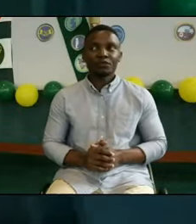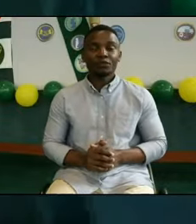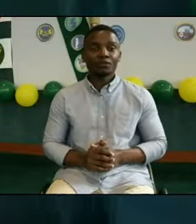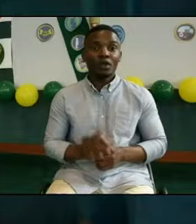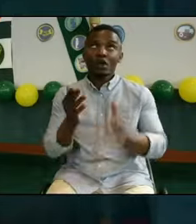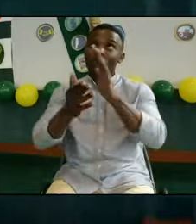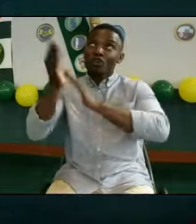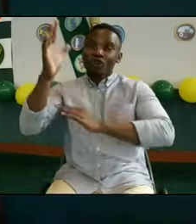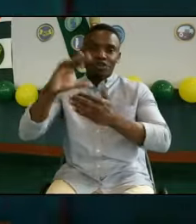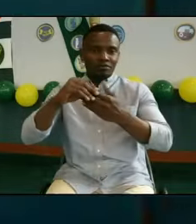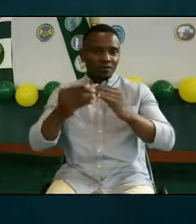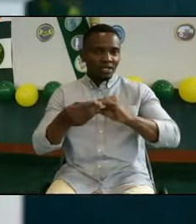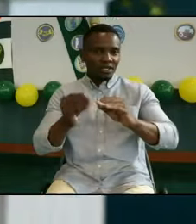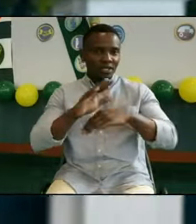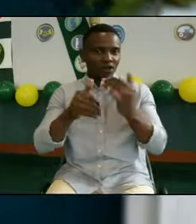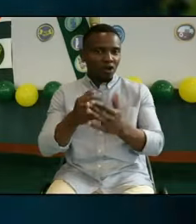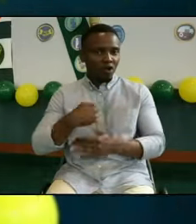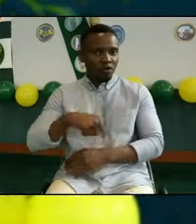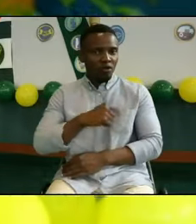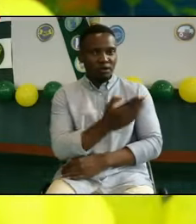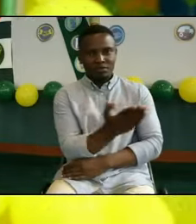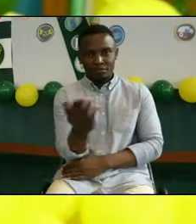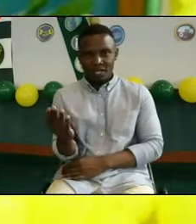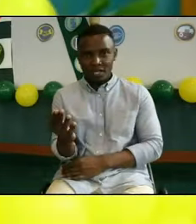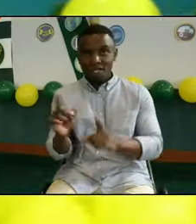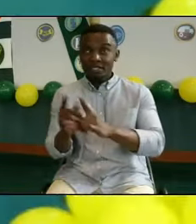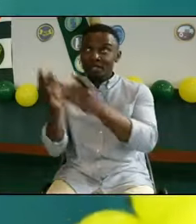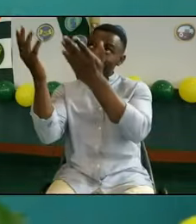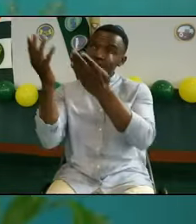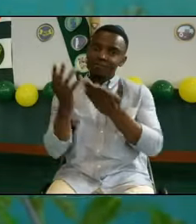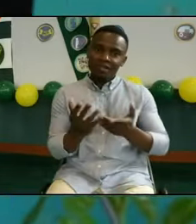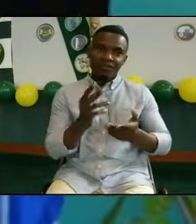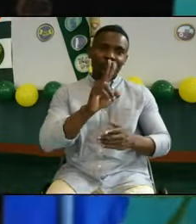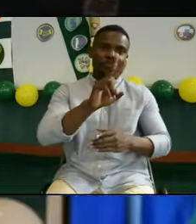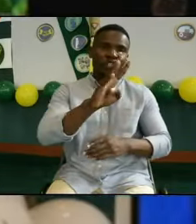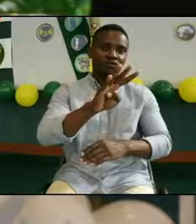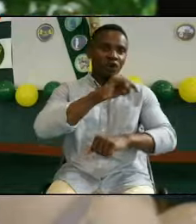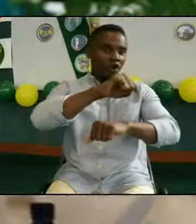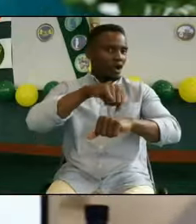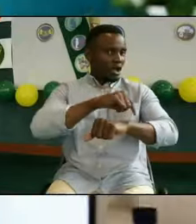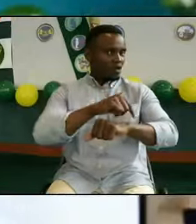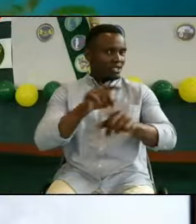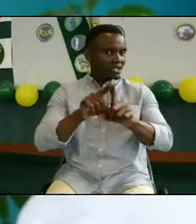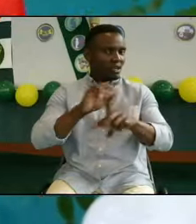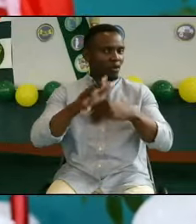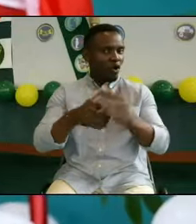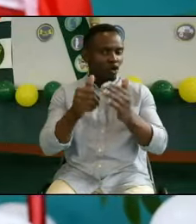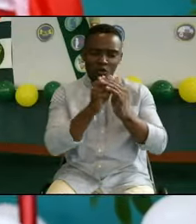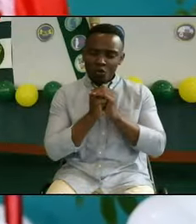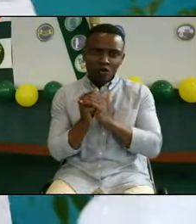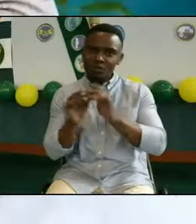by the same God, isn't it? We are all given 24 hours, isn't it? We all worship the same God, isn't